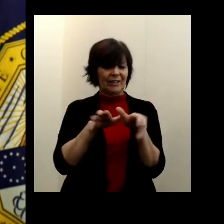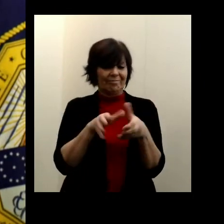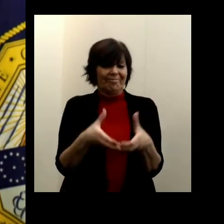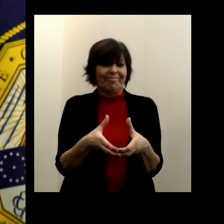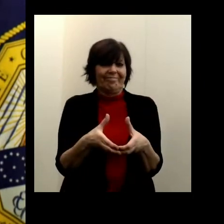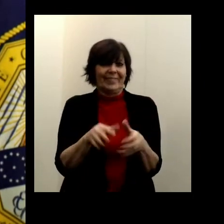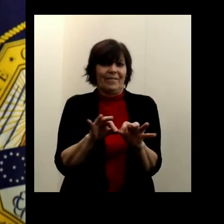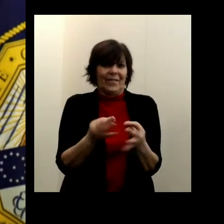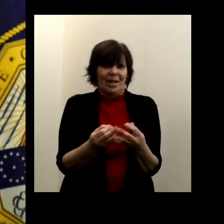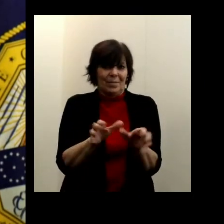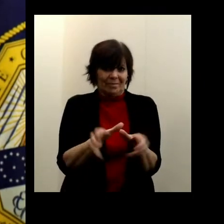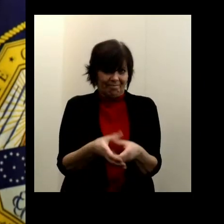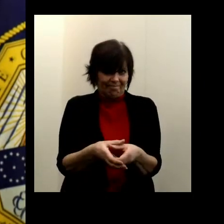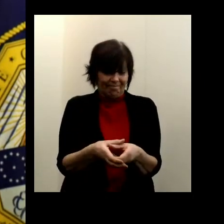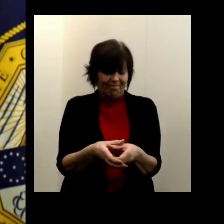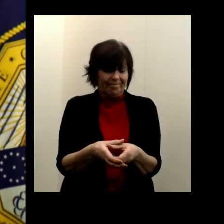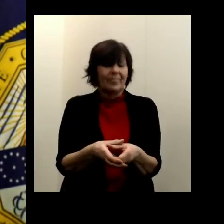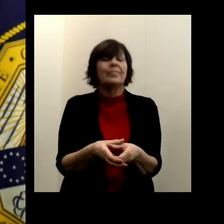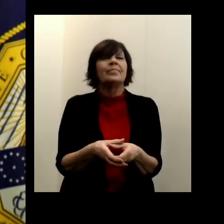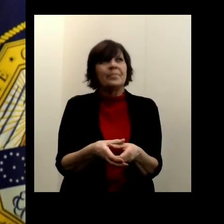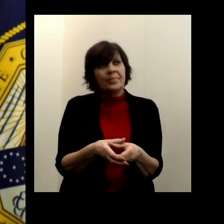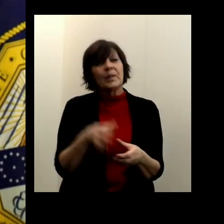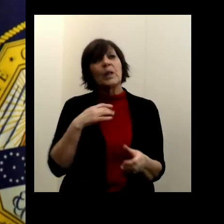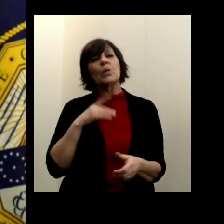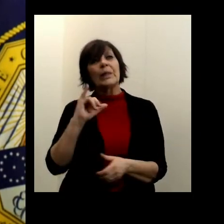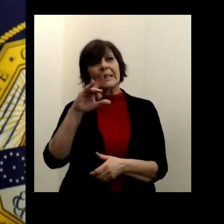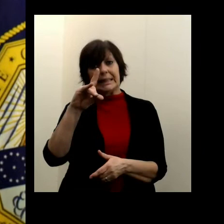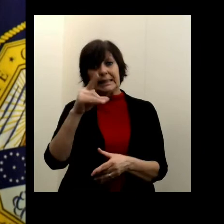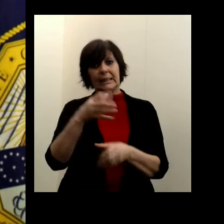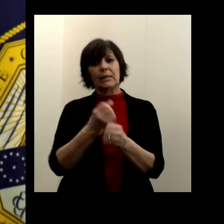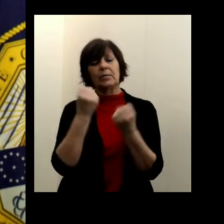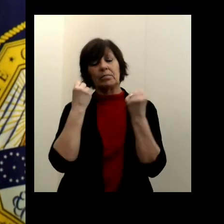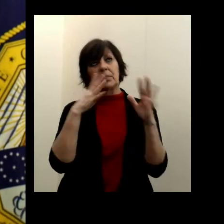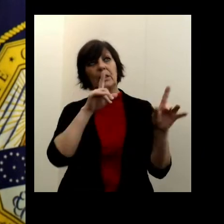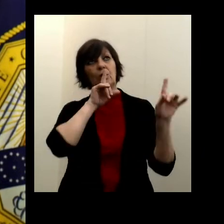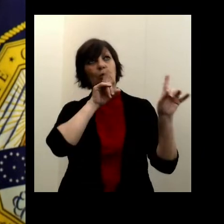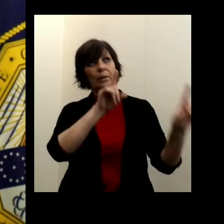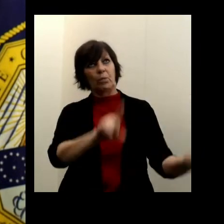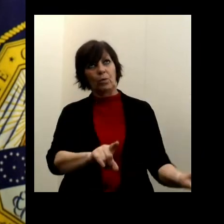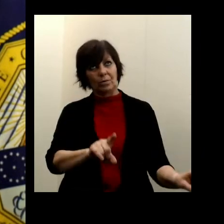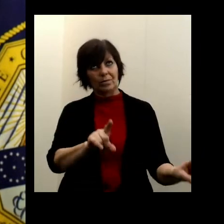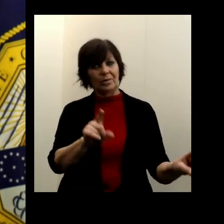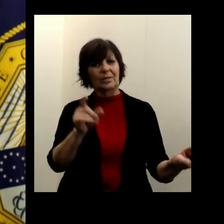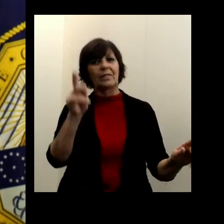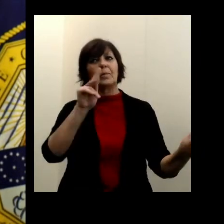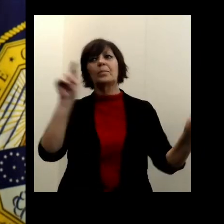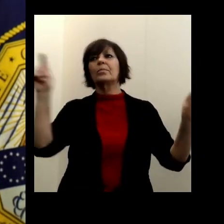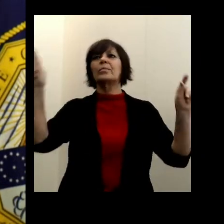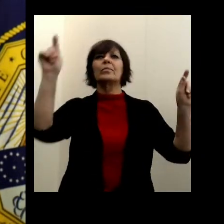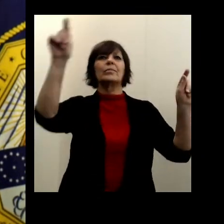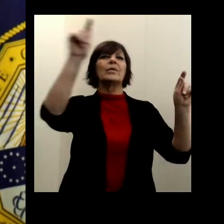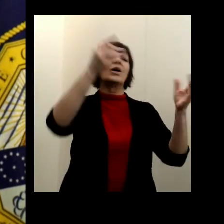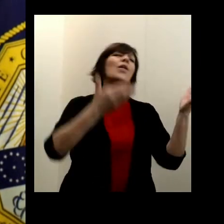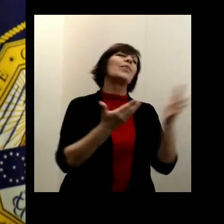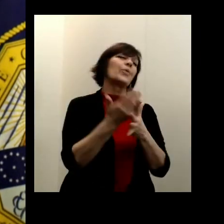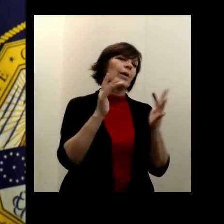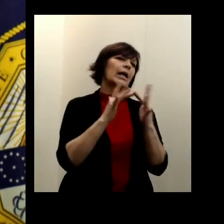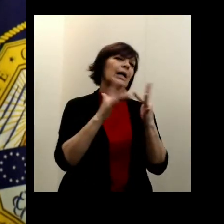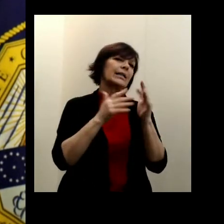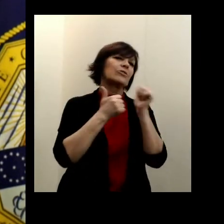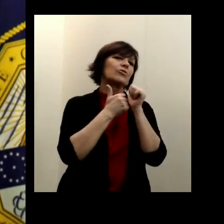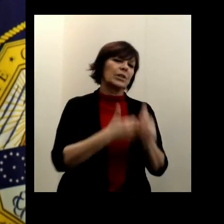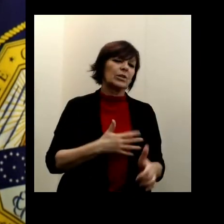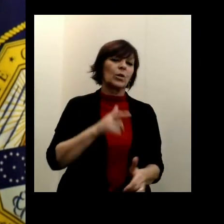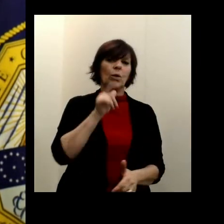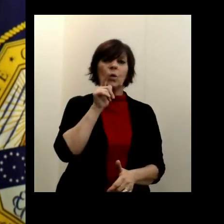groups. We did get lots of reports of individuals through our contact tracers and from the hospitals who